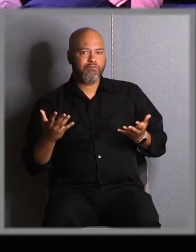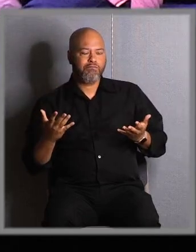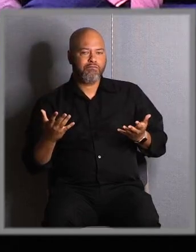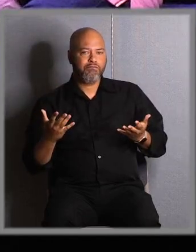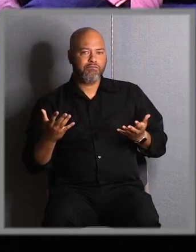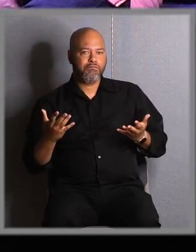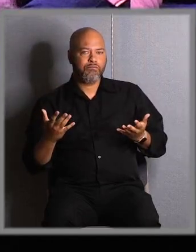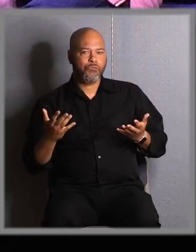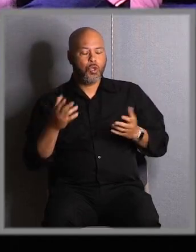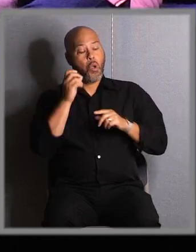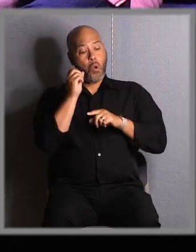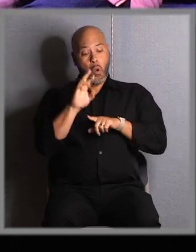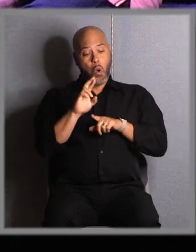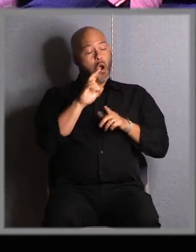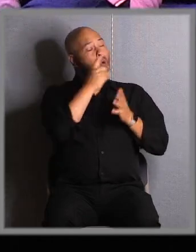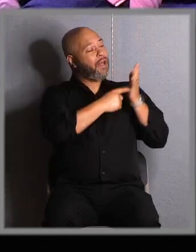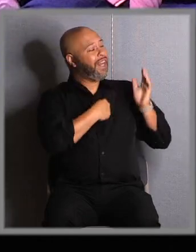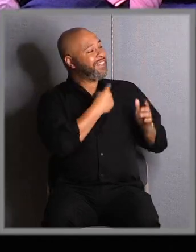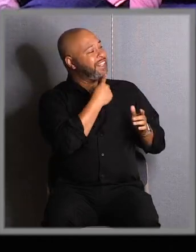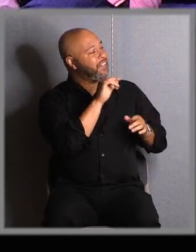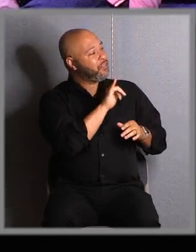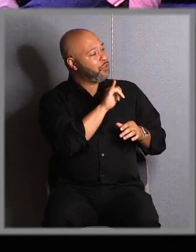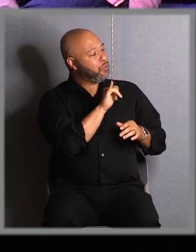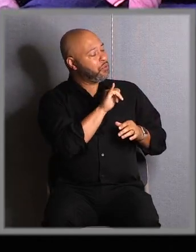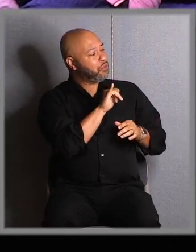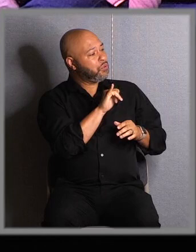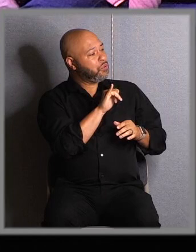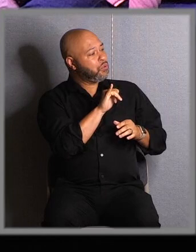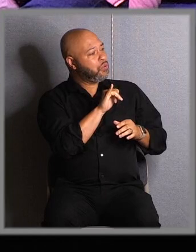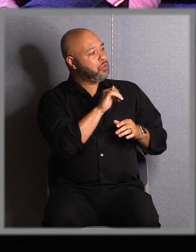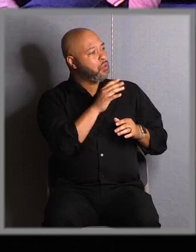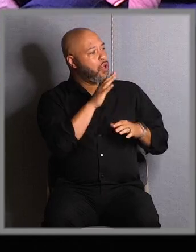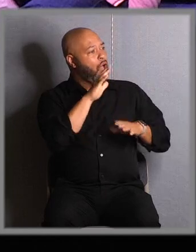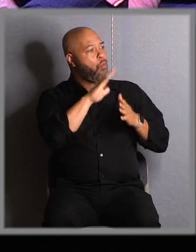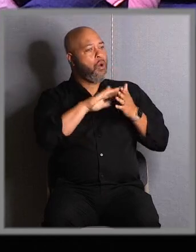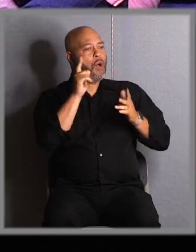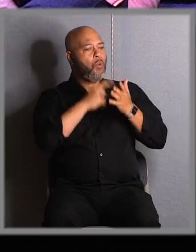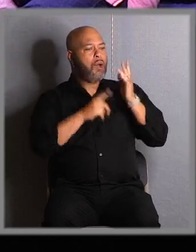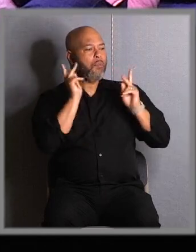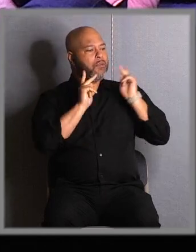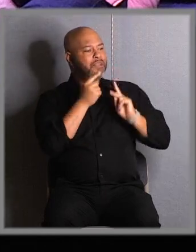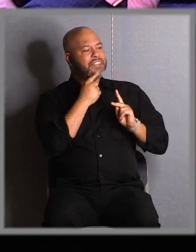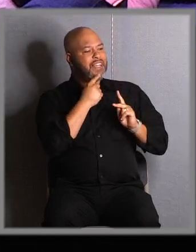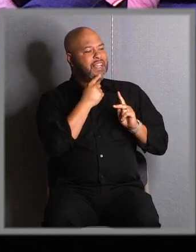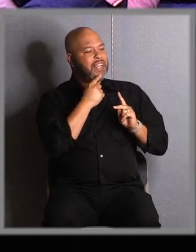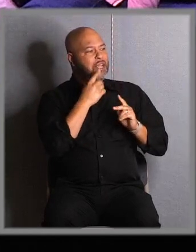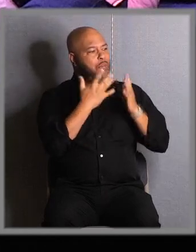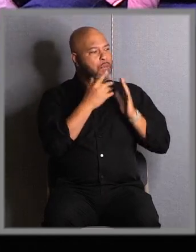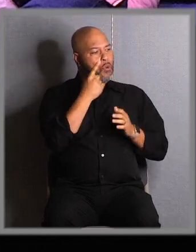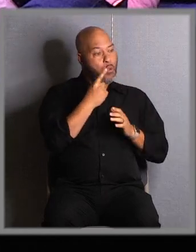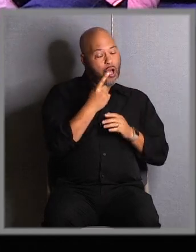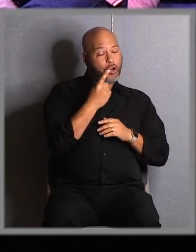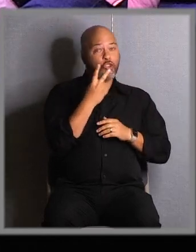Or I would say, too, based on what people have seen, maybe one or two, three or four